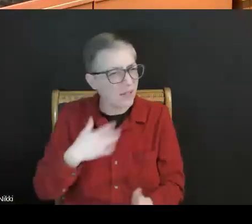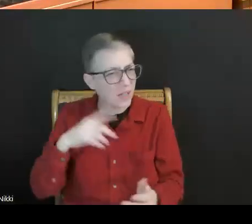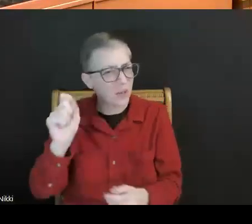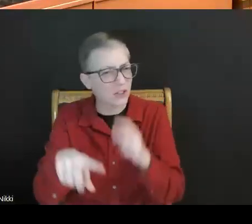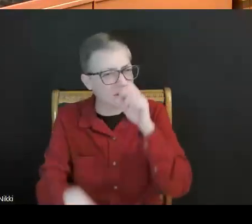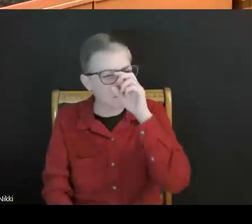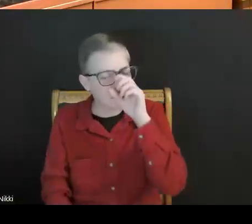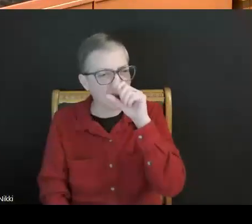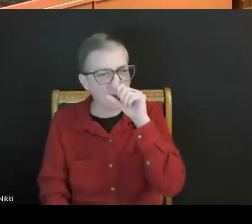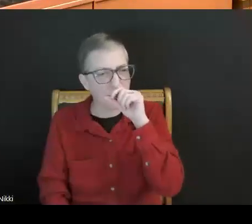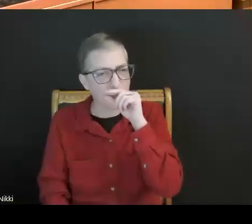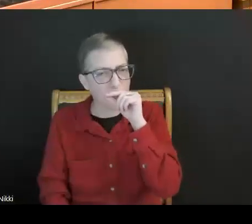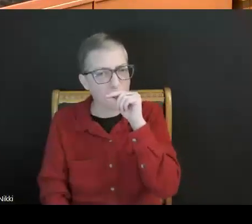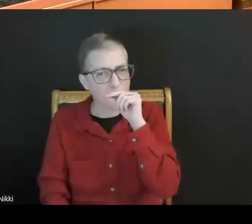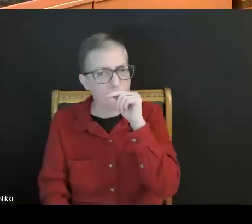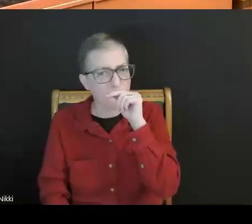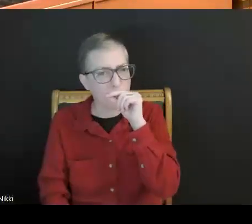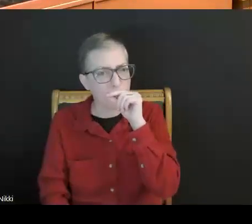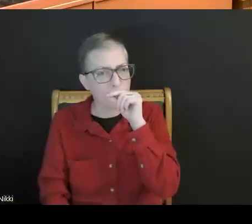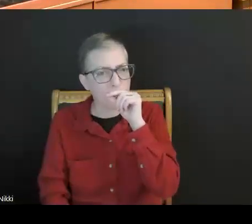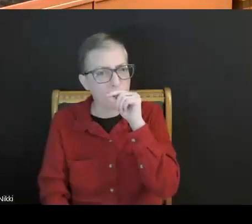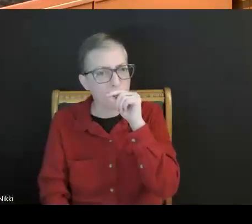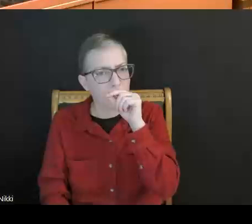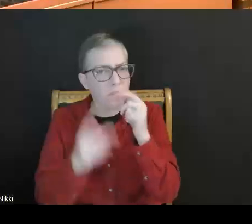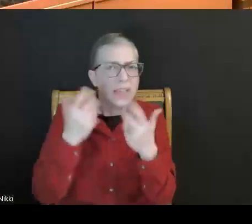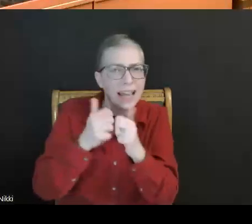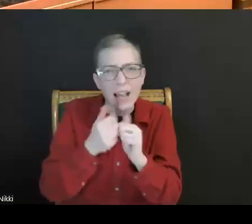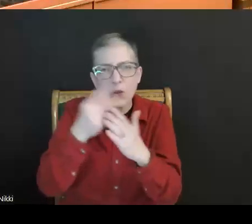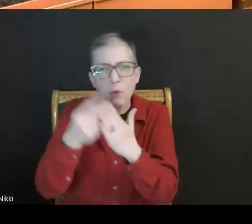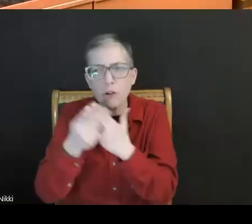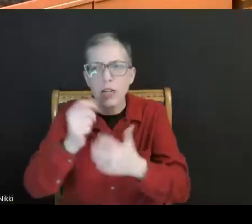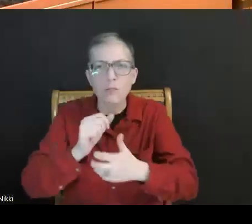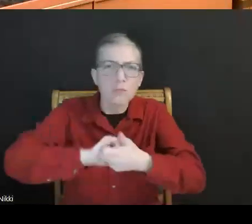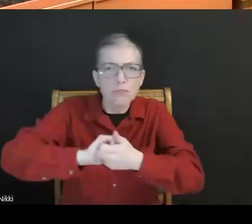asking? The way that all the programs work together?